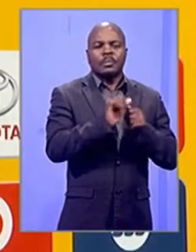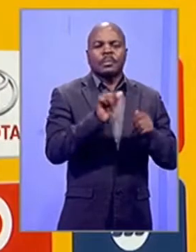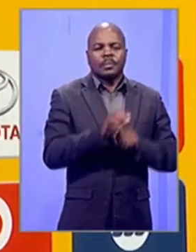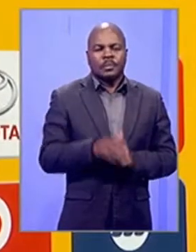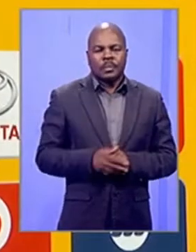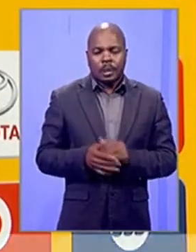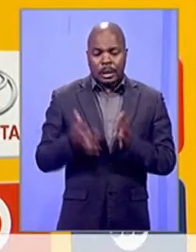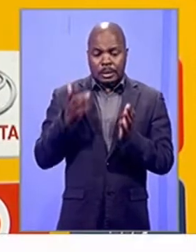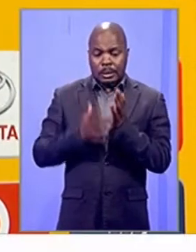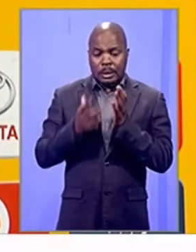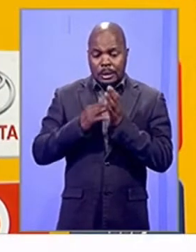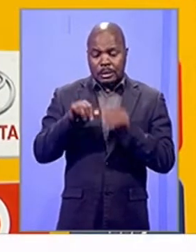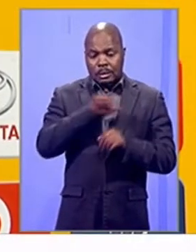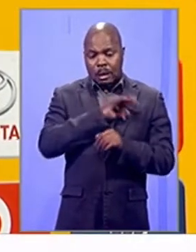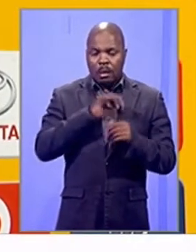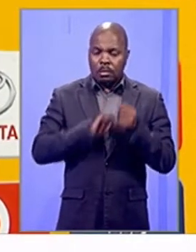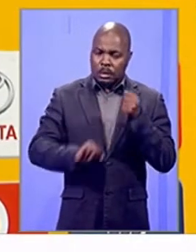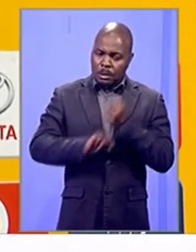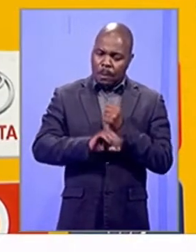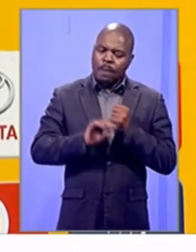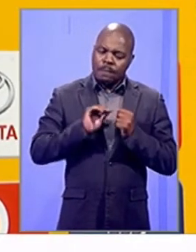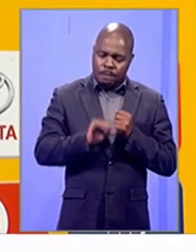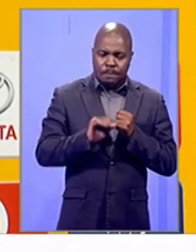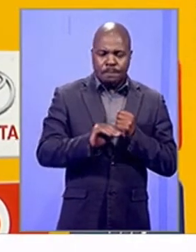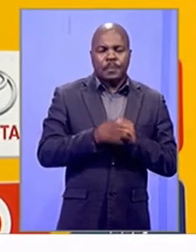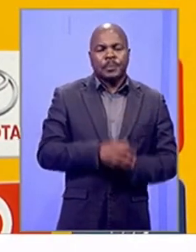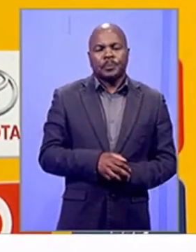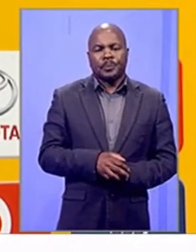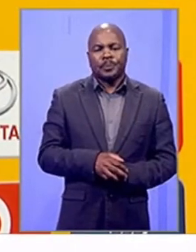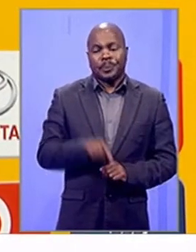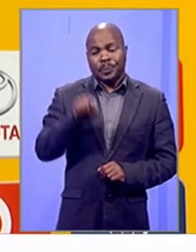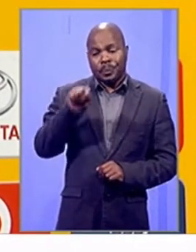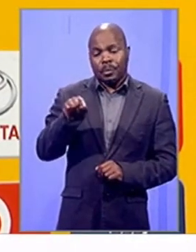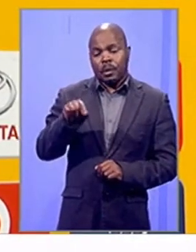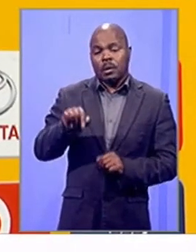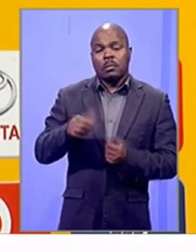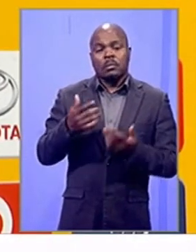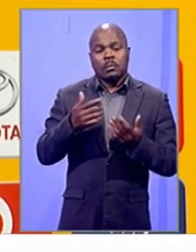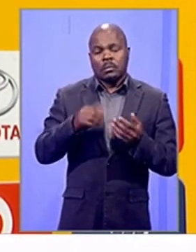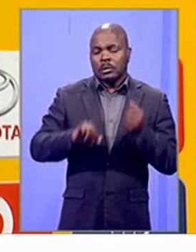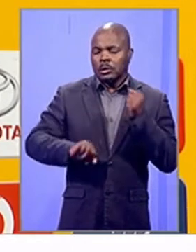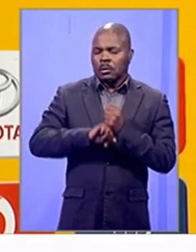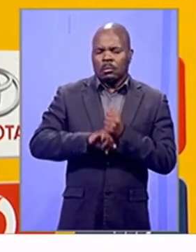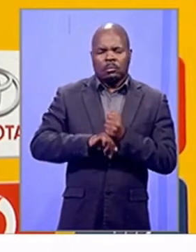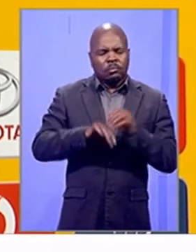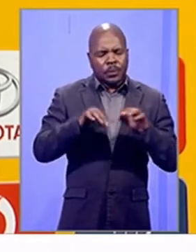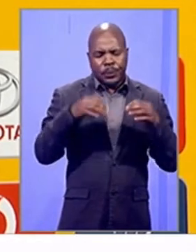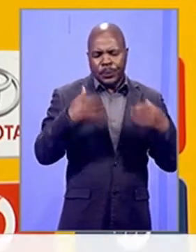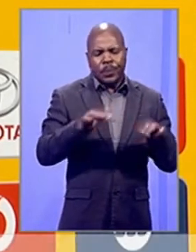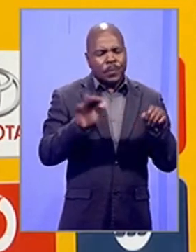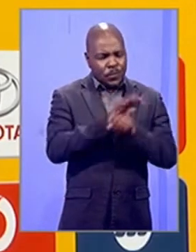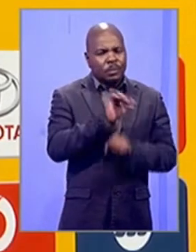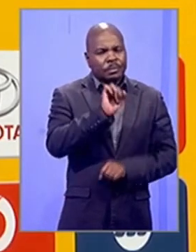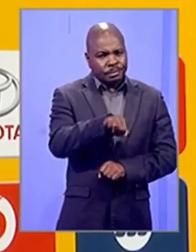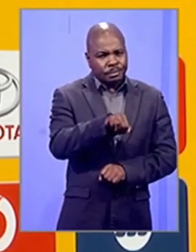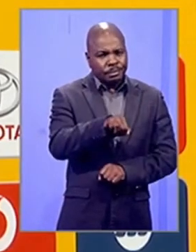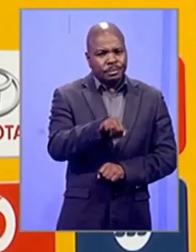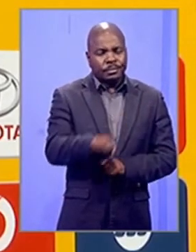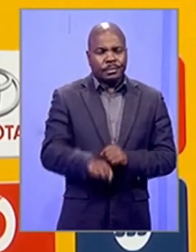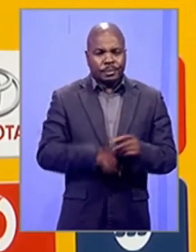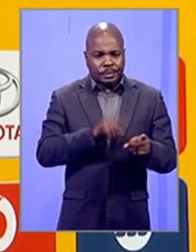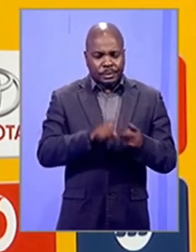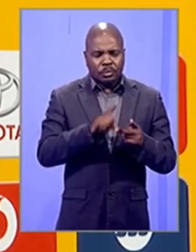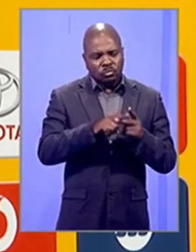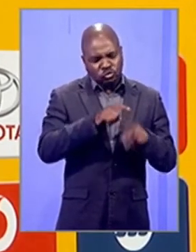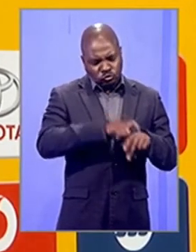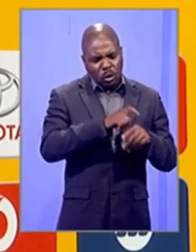technical staff, and the support that we have, is undivided. It's just a matter